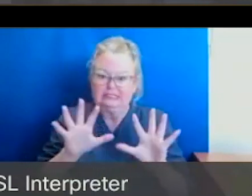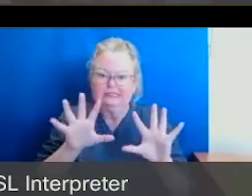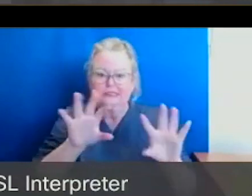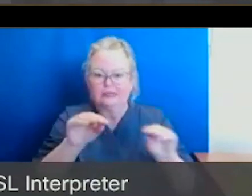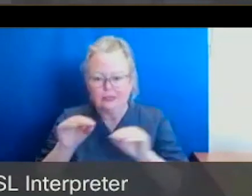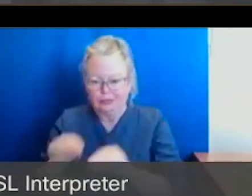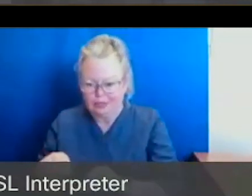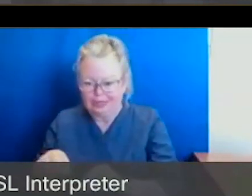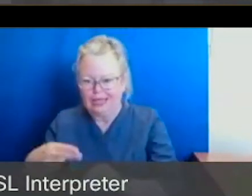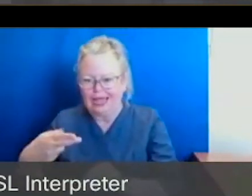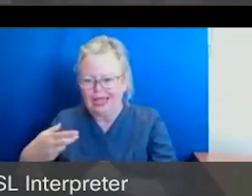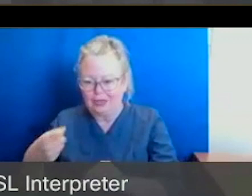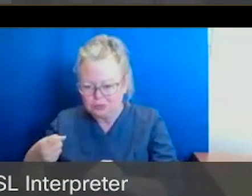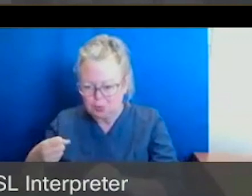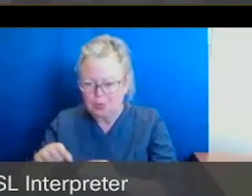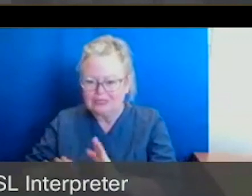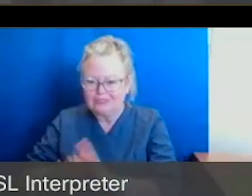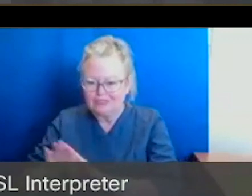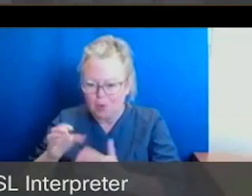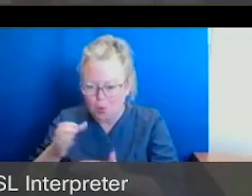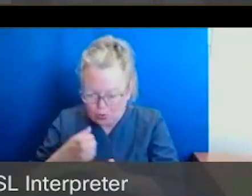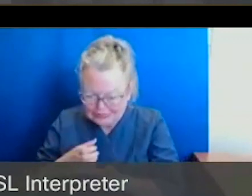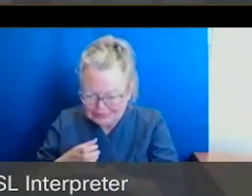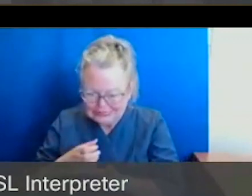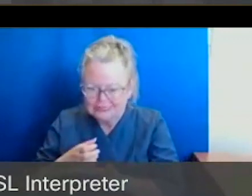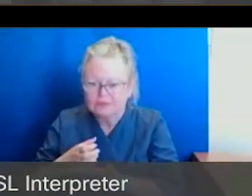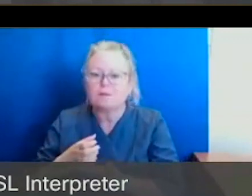school. And so it looked at, did that transition